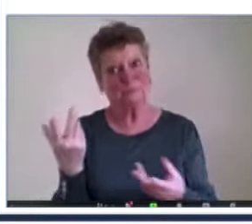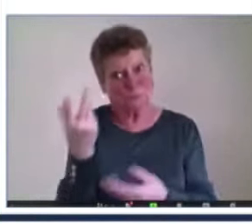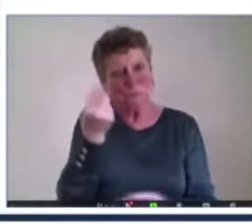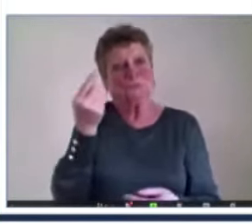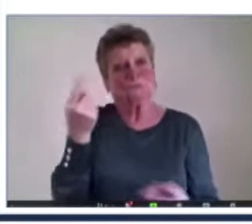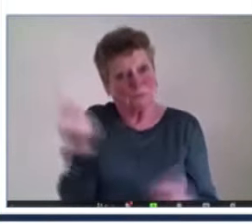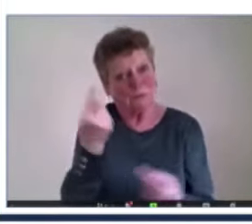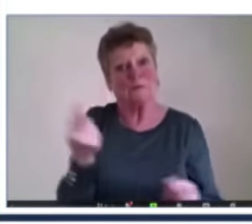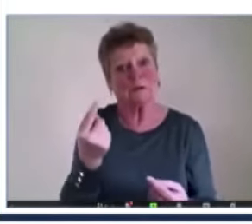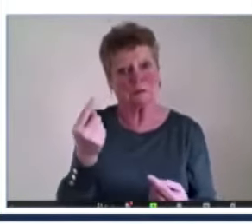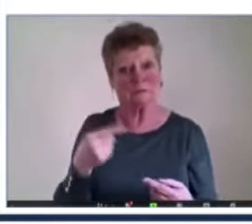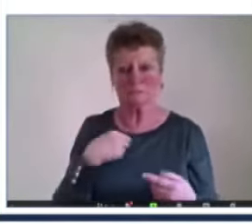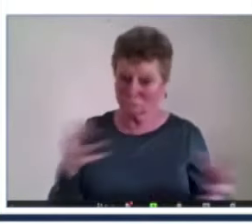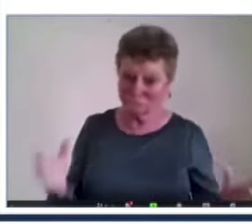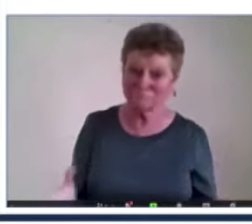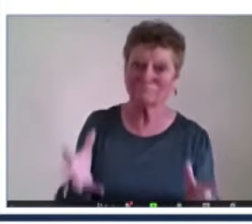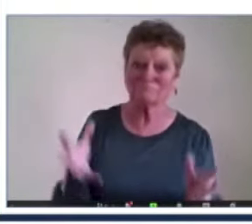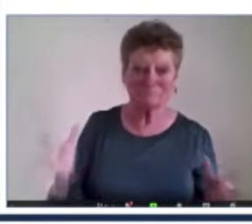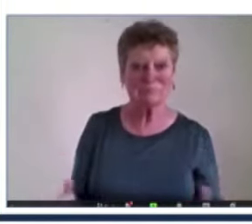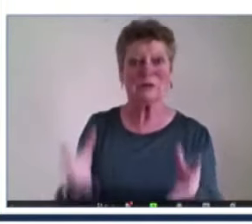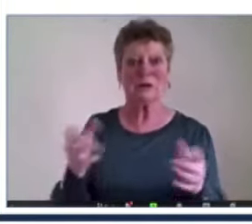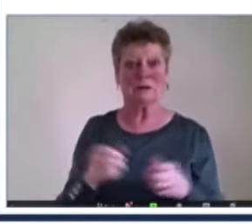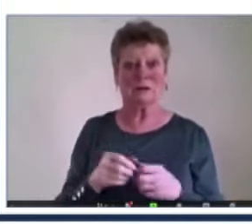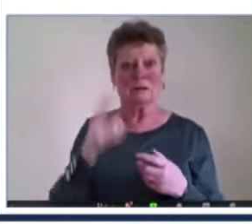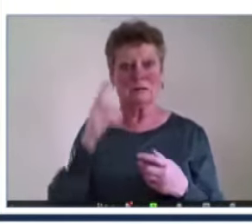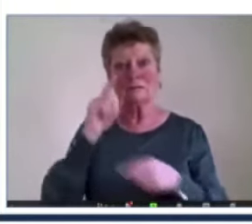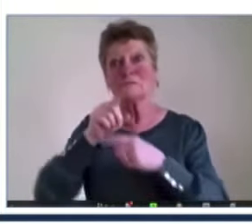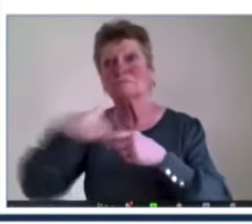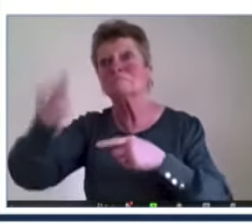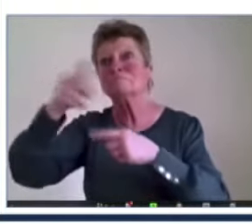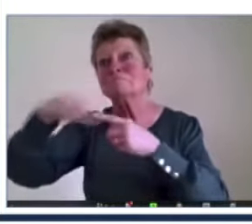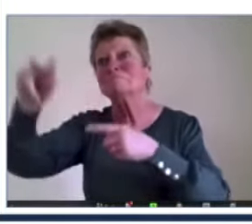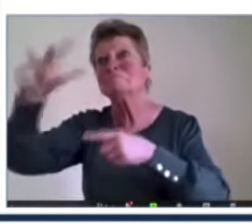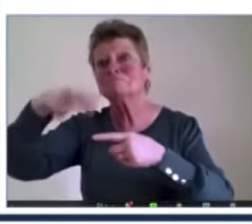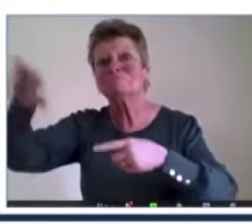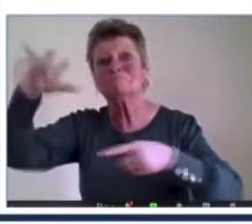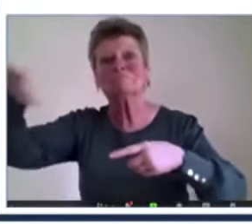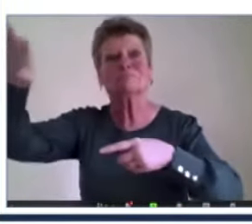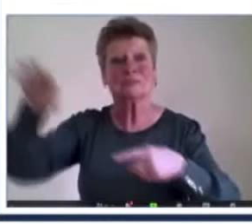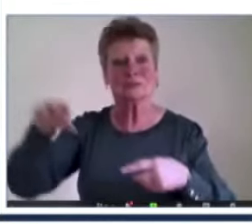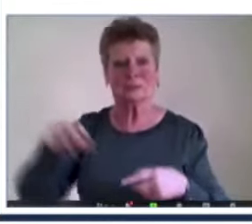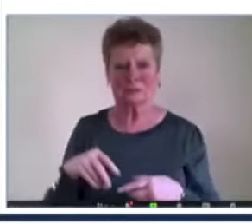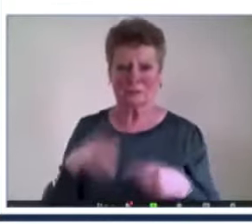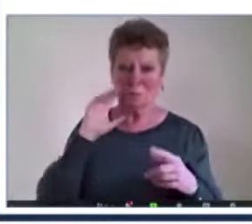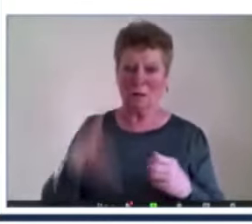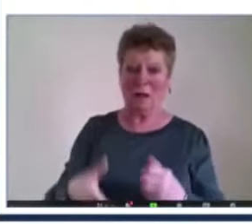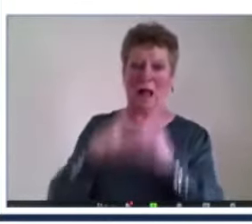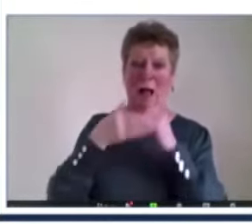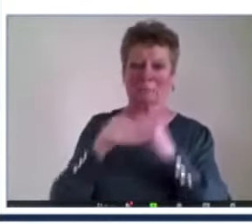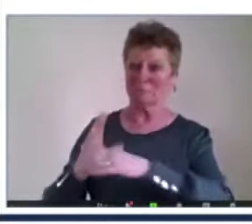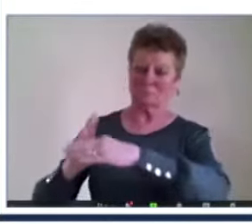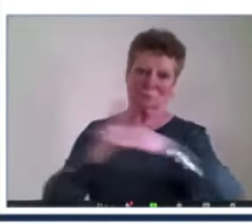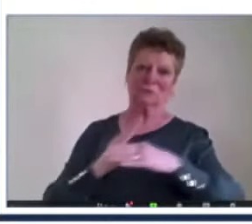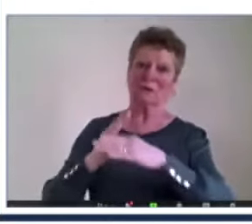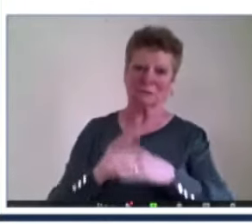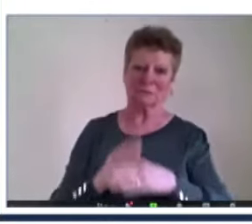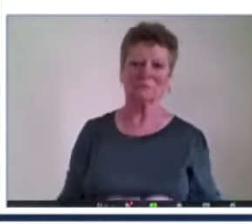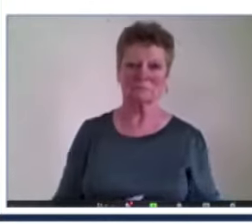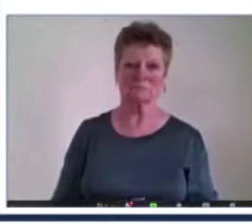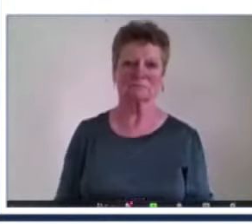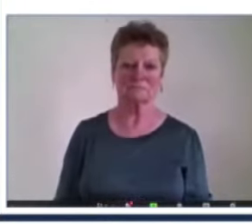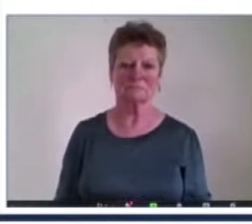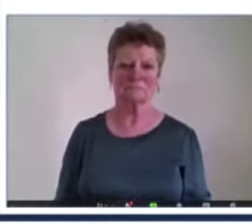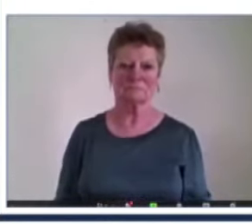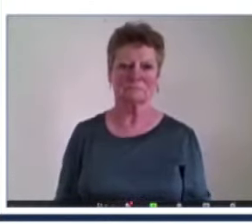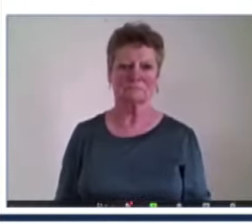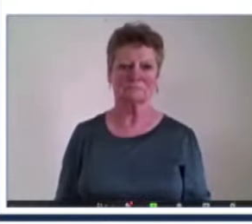are strongly recommending in the weeks ahead, because that contributes to protecting our healthcare system. Okay,